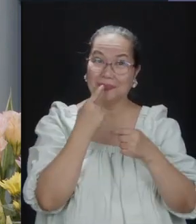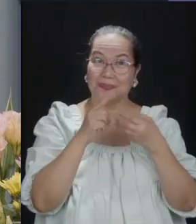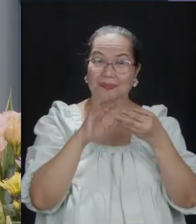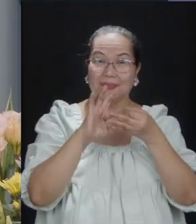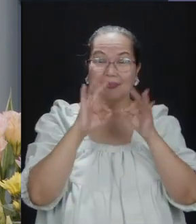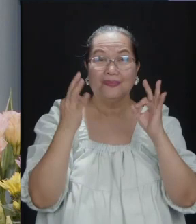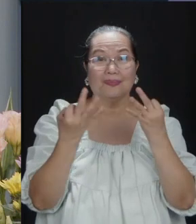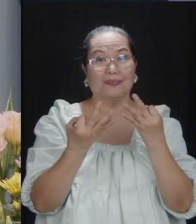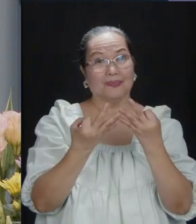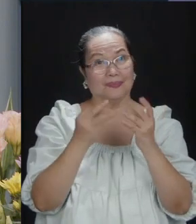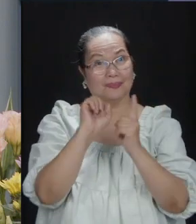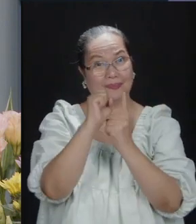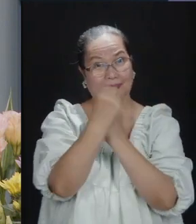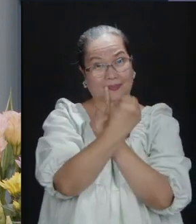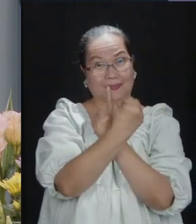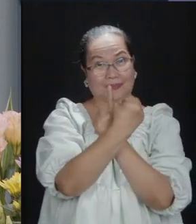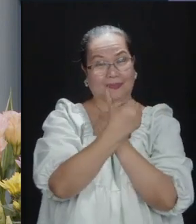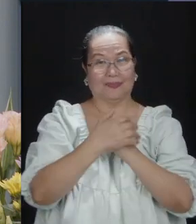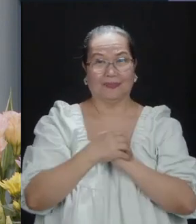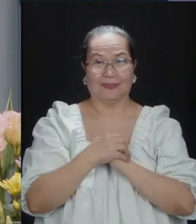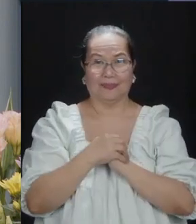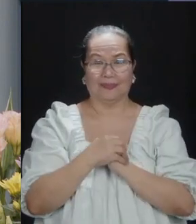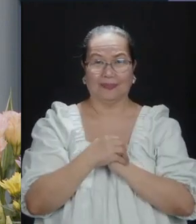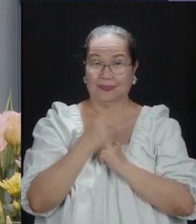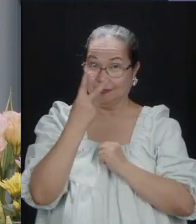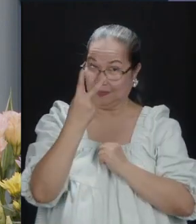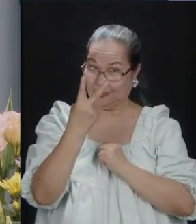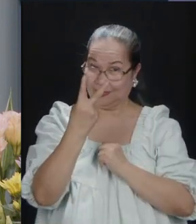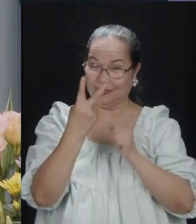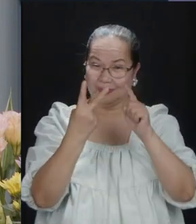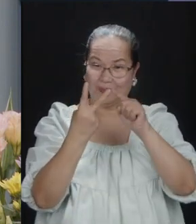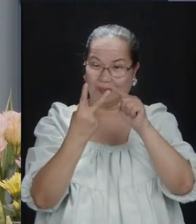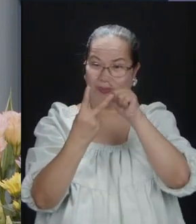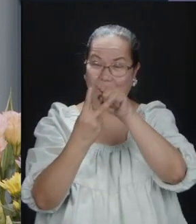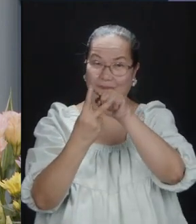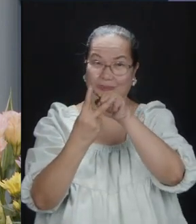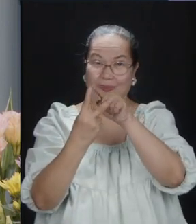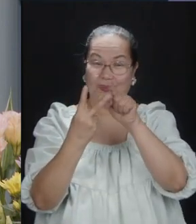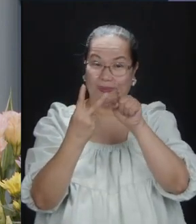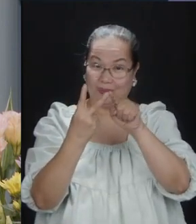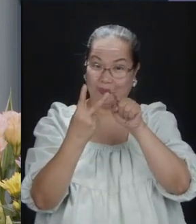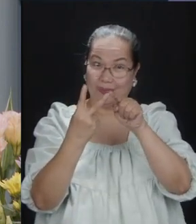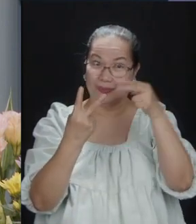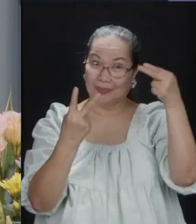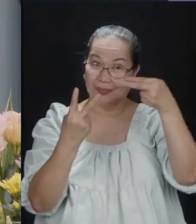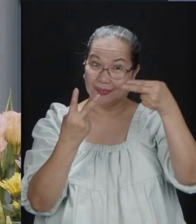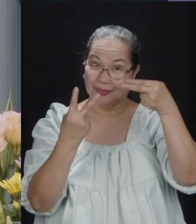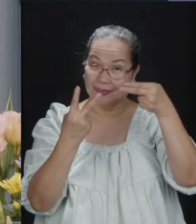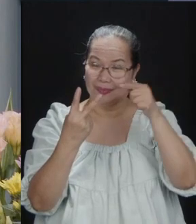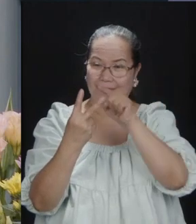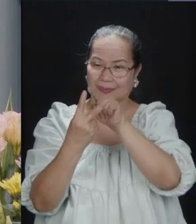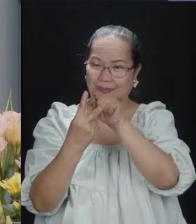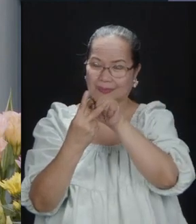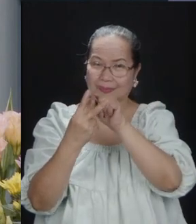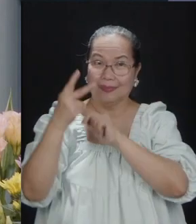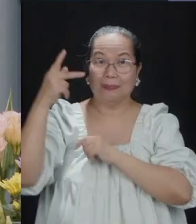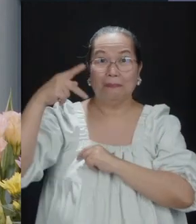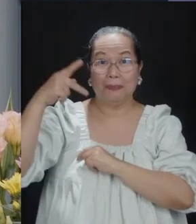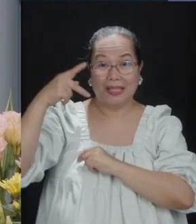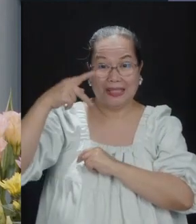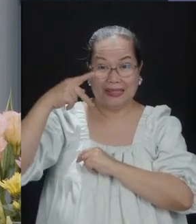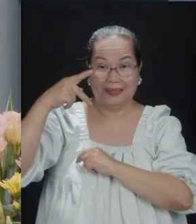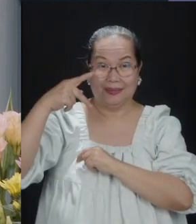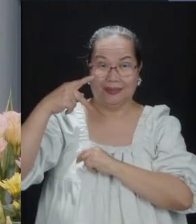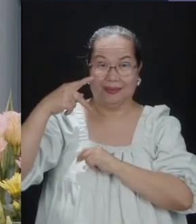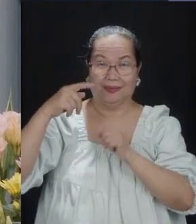family situation. He had two wives. The name of one was Hannah. The name of the other, Peninnah. And